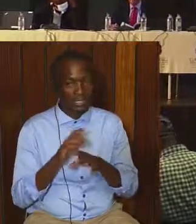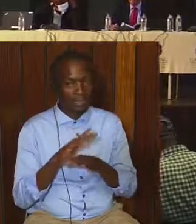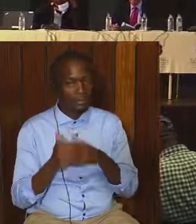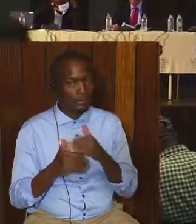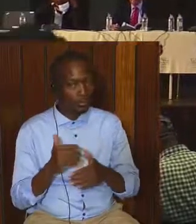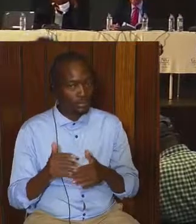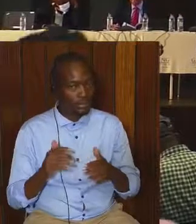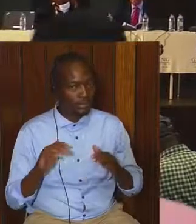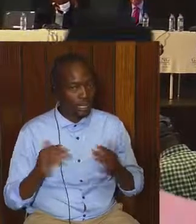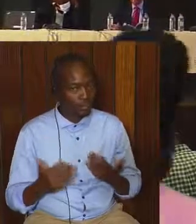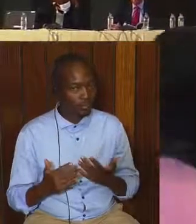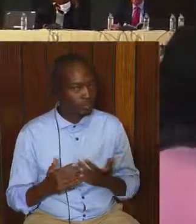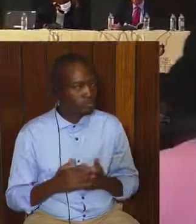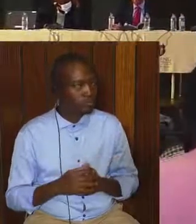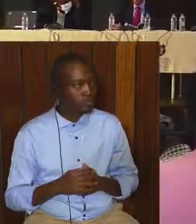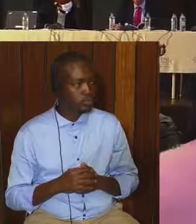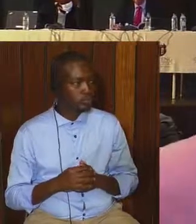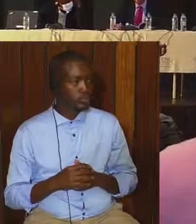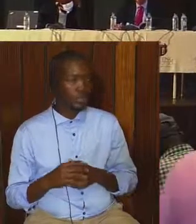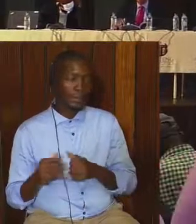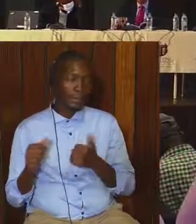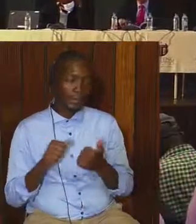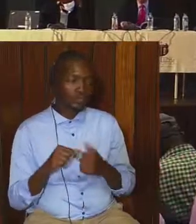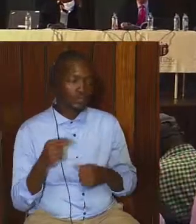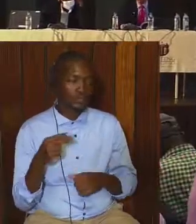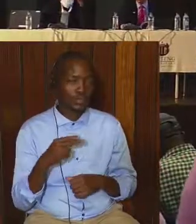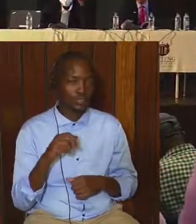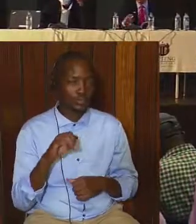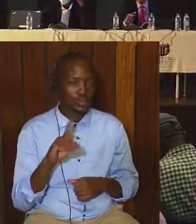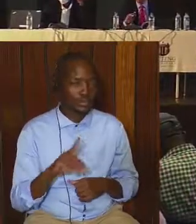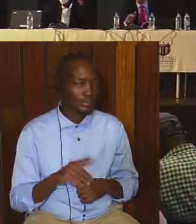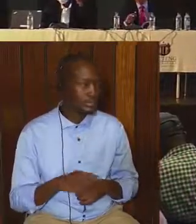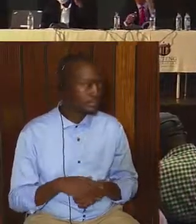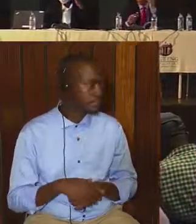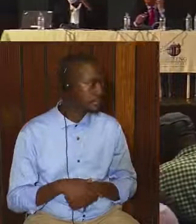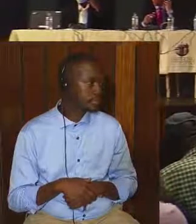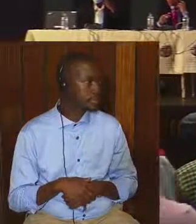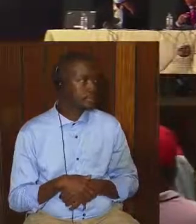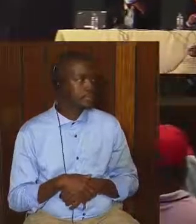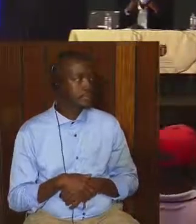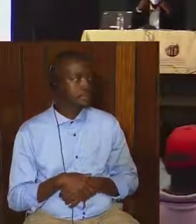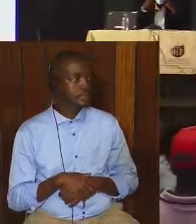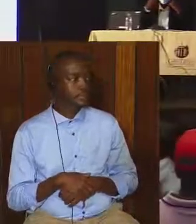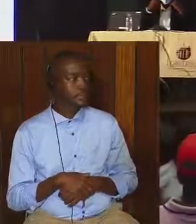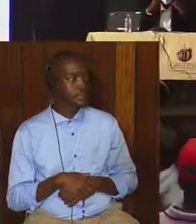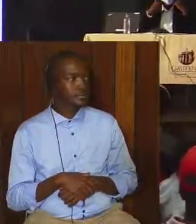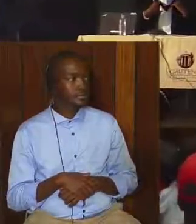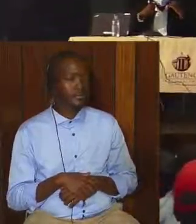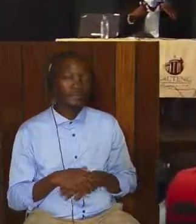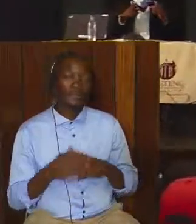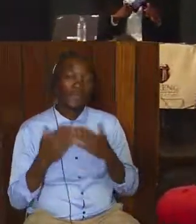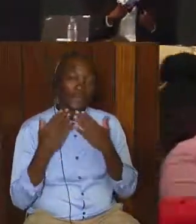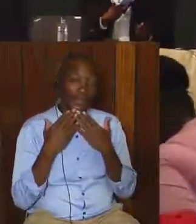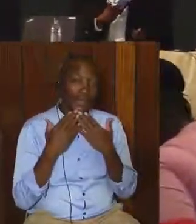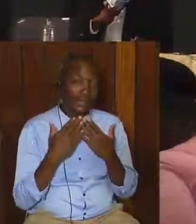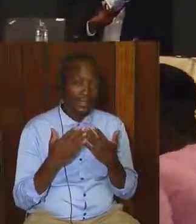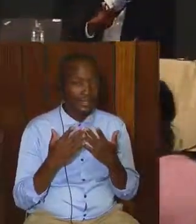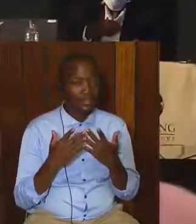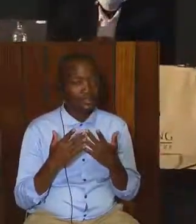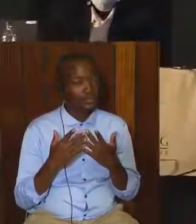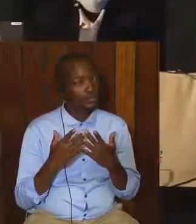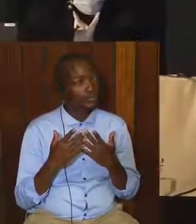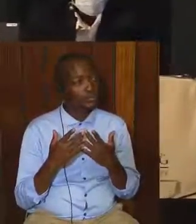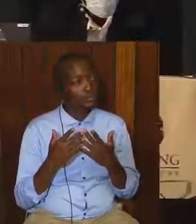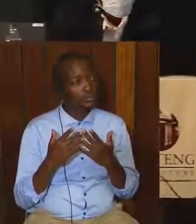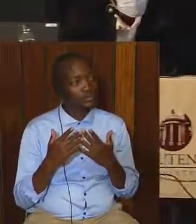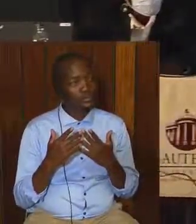process of this taxi rank? Back to you, HOD. Okay. No, thank you, Chair. Maybe let the DDG go into a little bit of